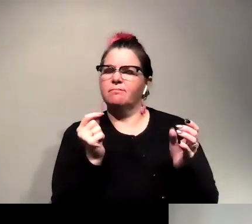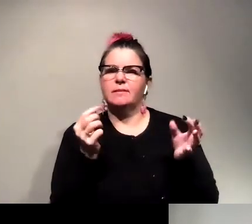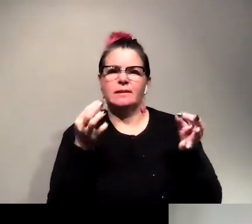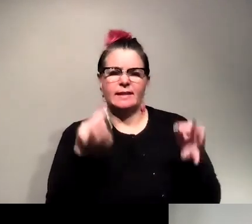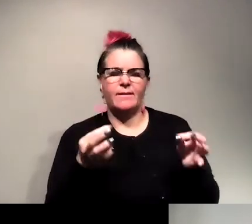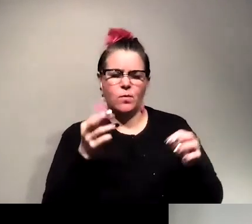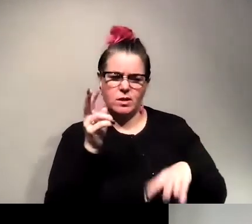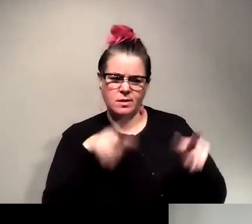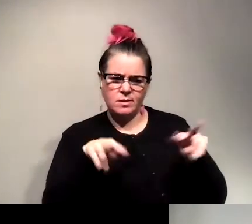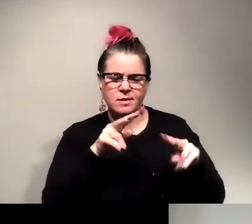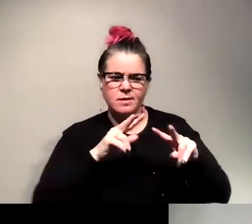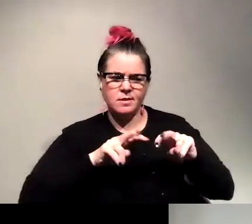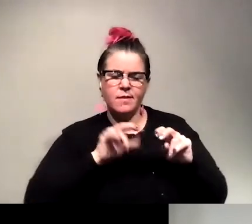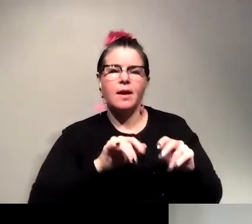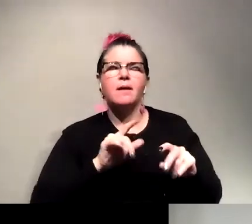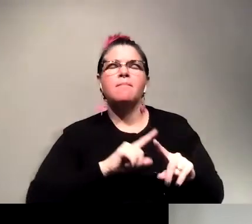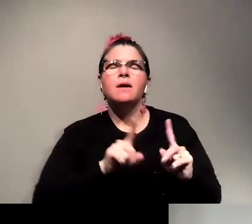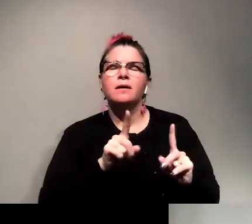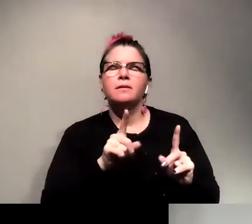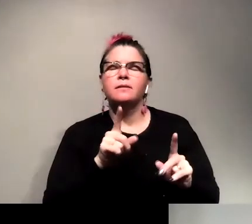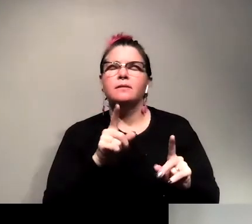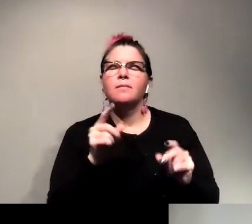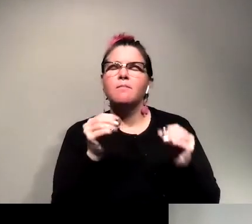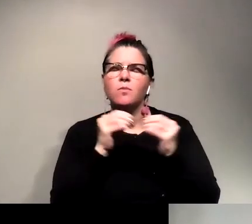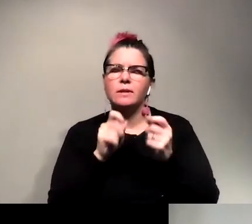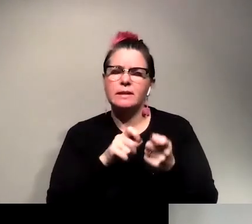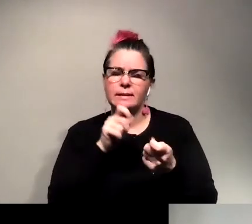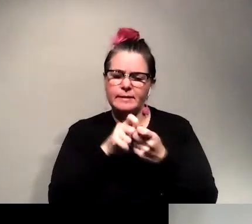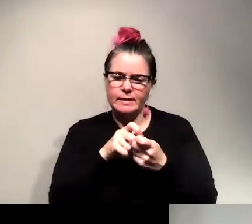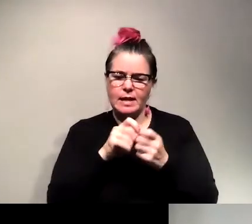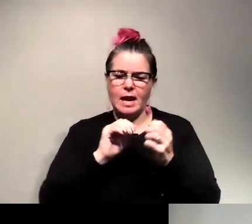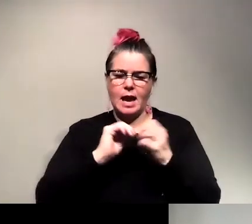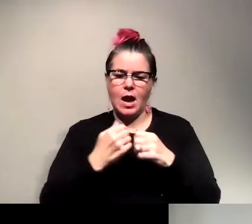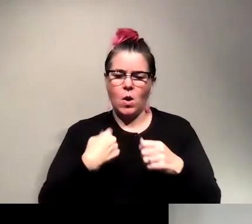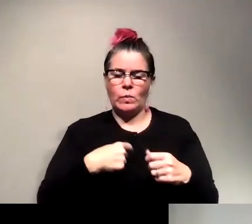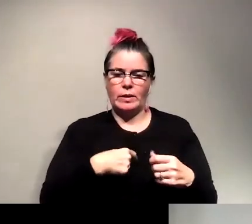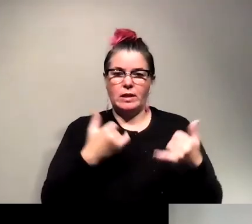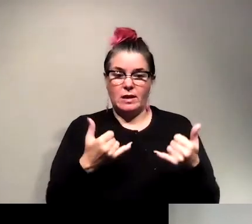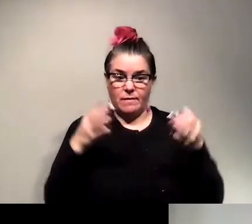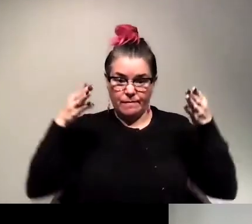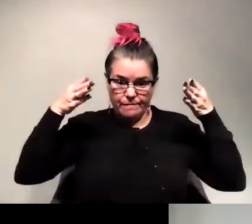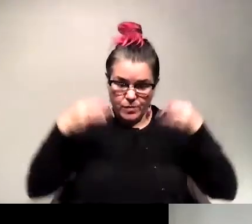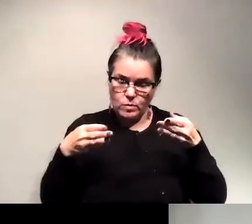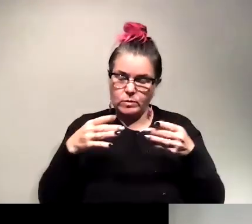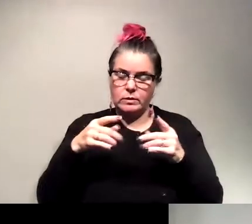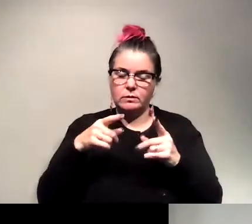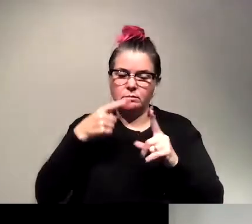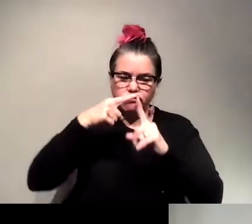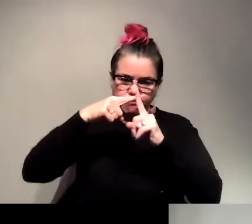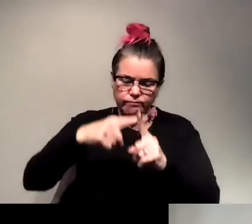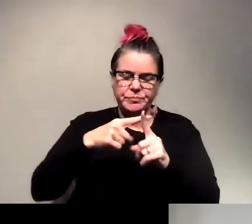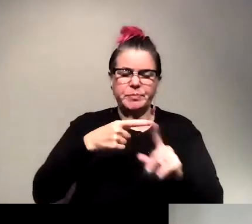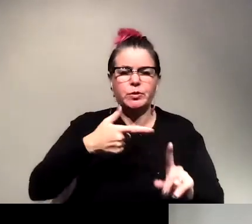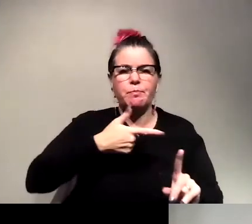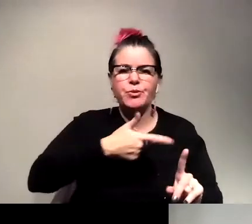that. But more specifically with how we are now focusing in on targeted spraying and